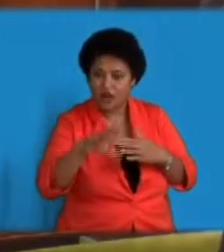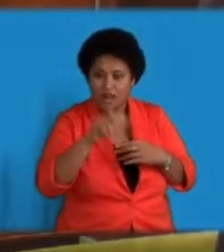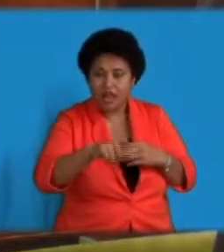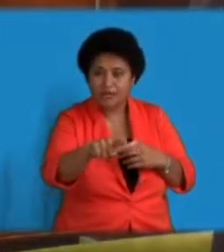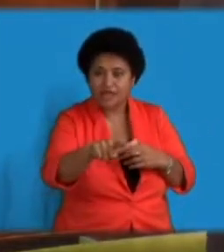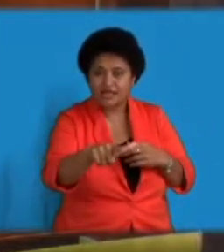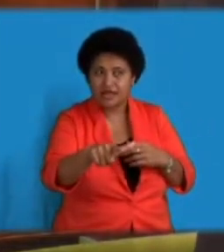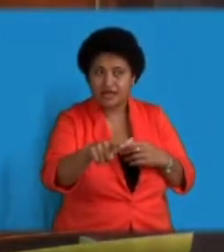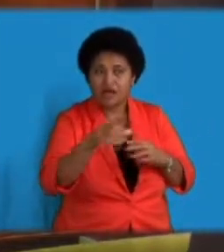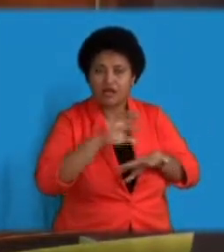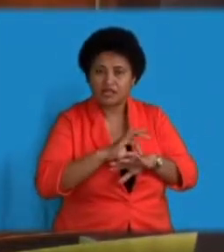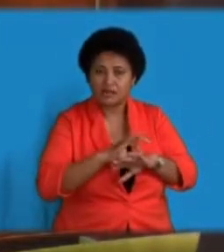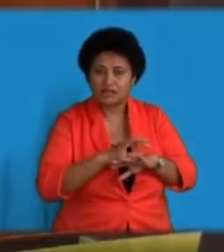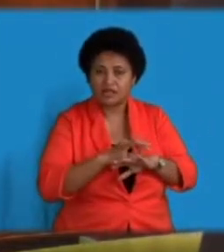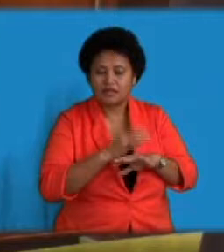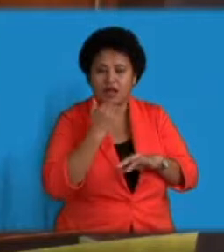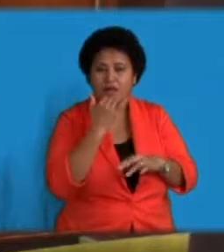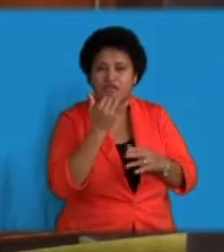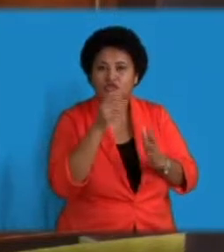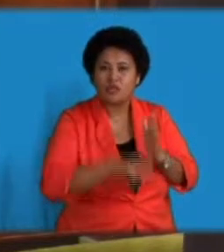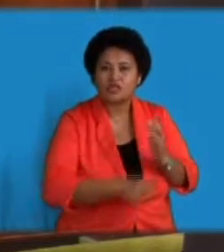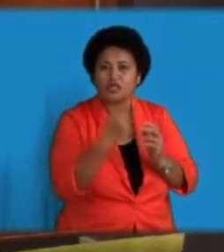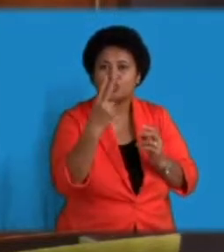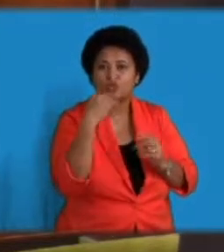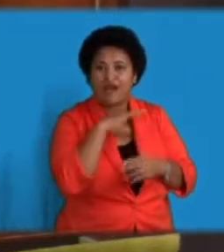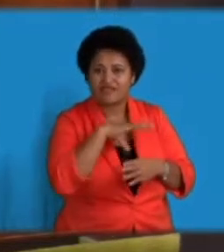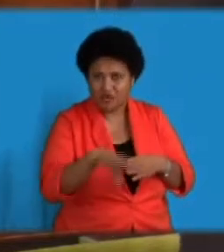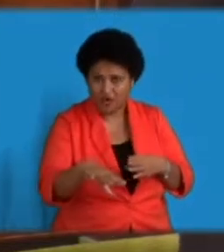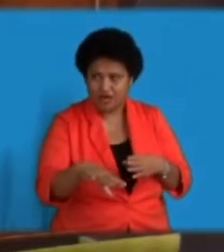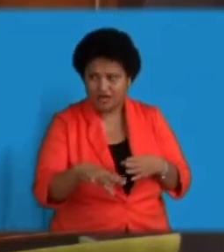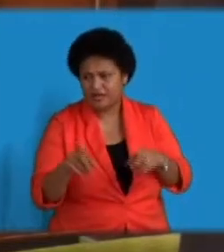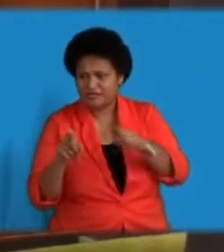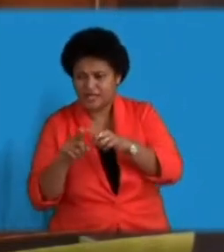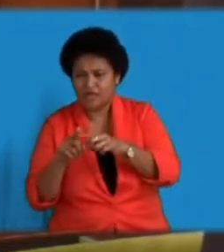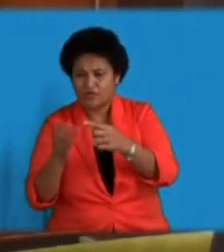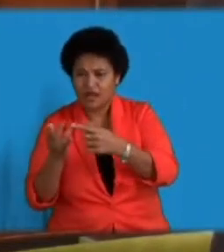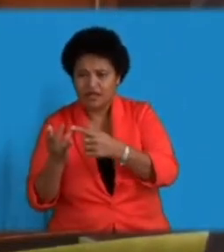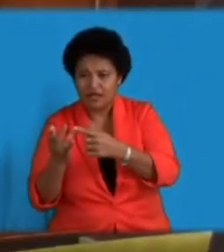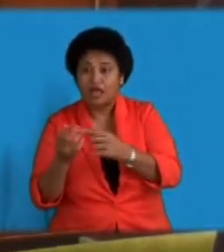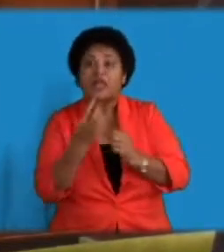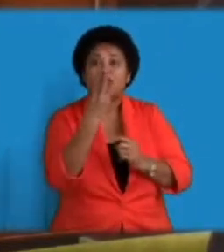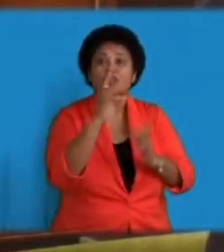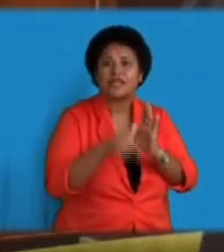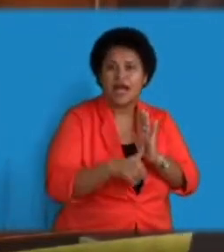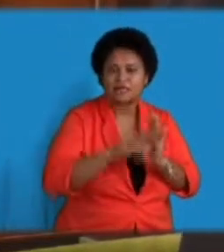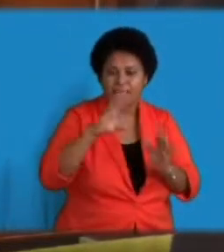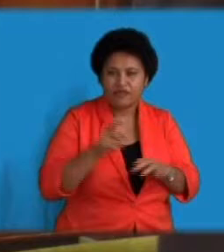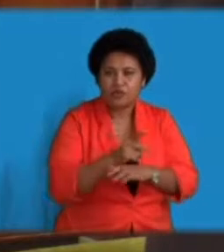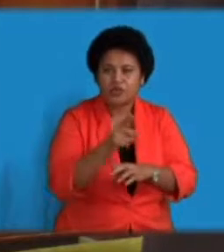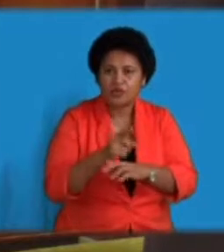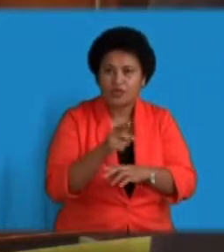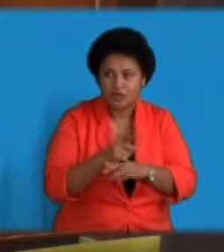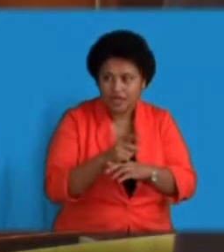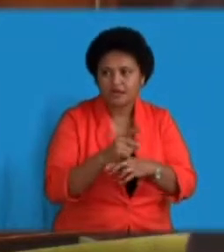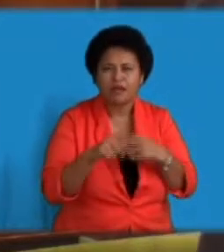for $200, and the other competitors have come up and set it on a similar rate. So with 3 sessions per week, we are looking at around $30,000